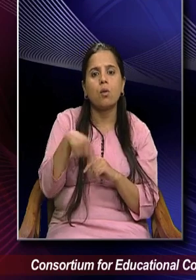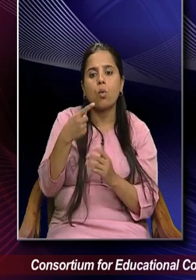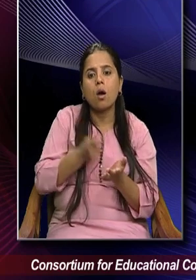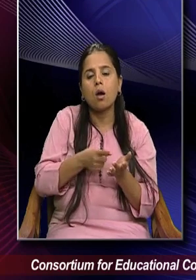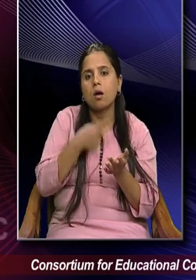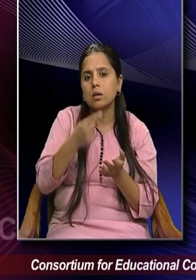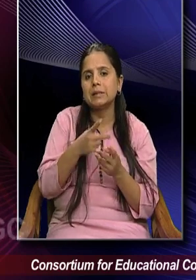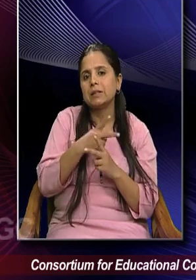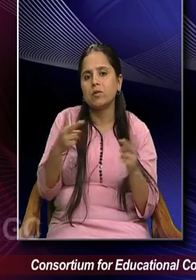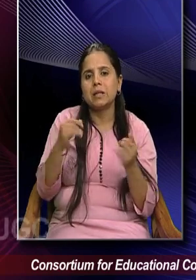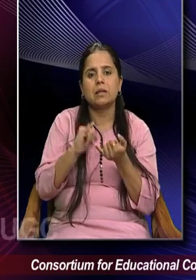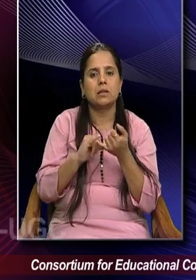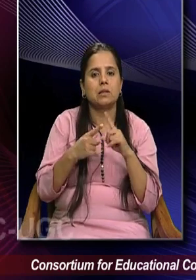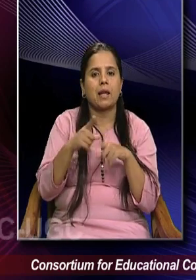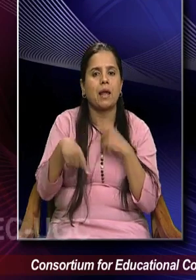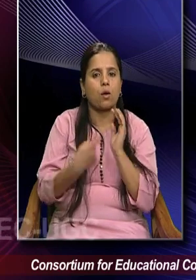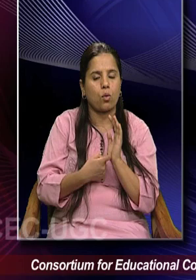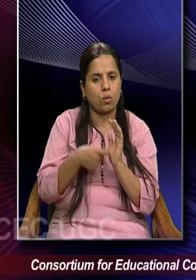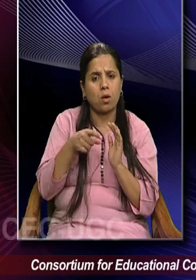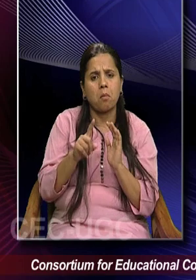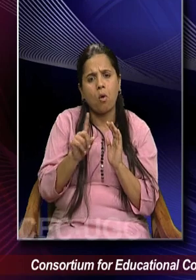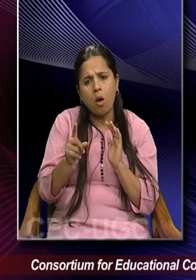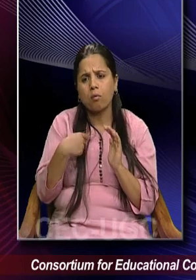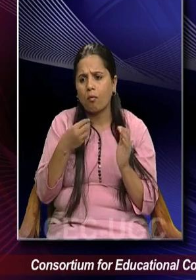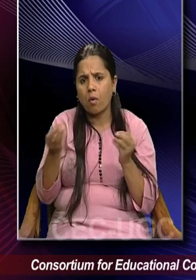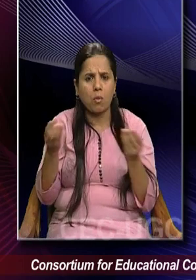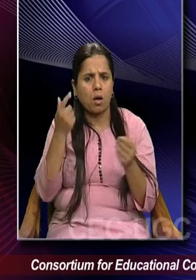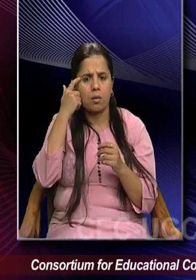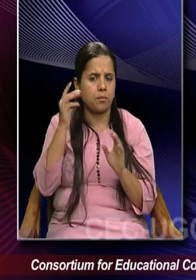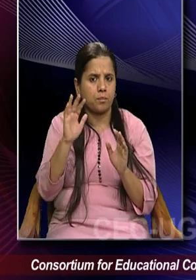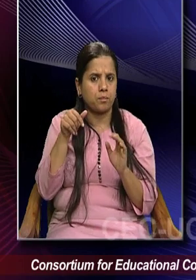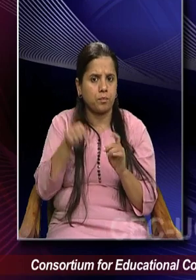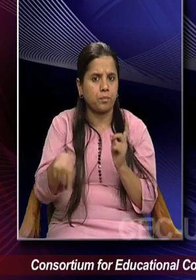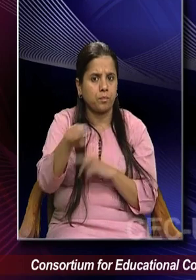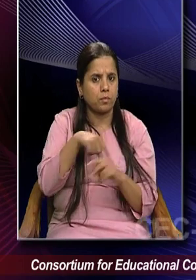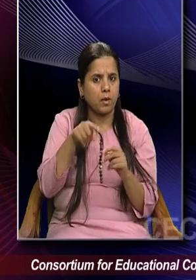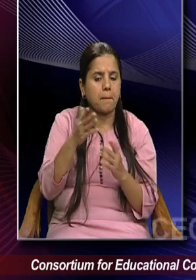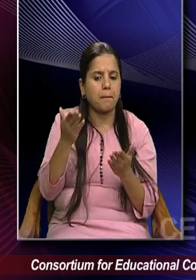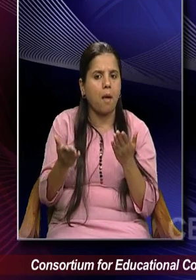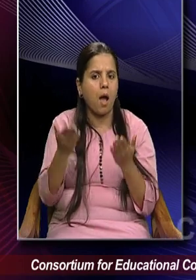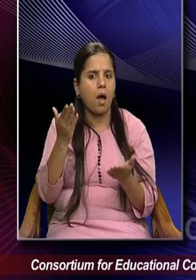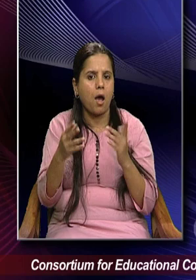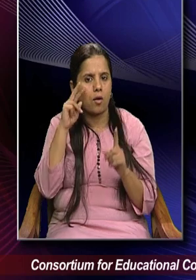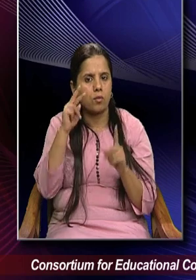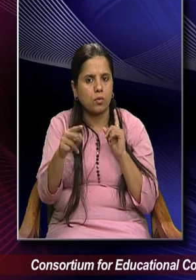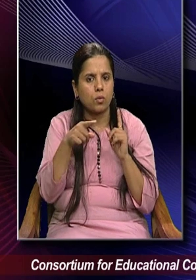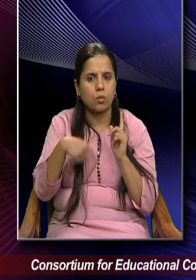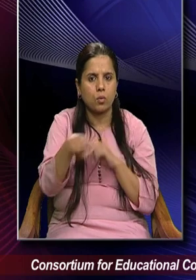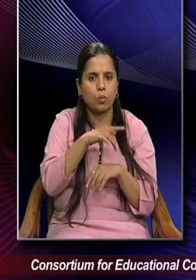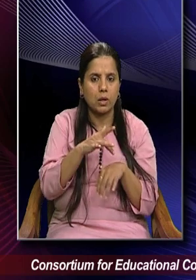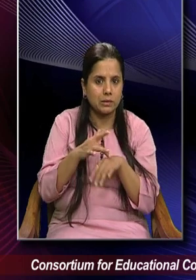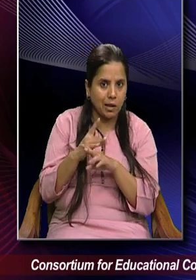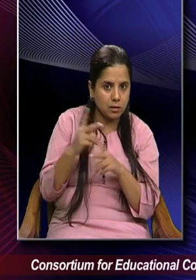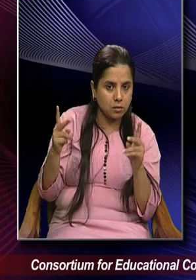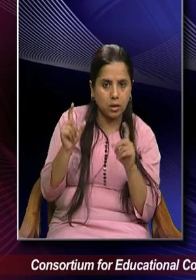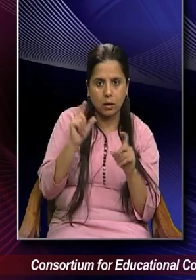various stakeholders. And impartiality. Present a balanced view, avoiding sensationalism